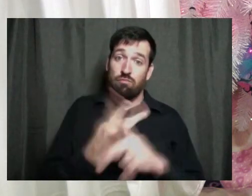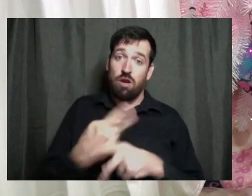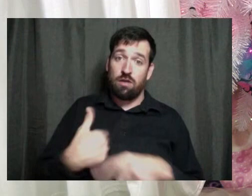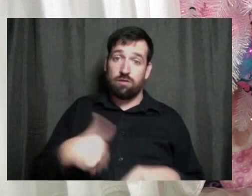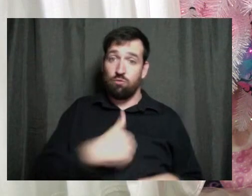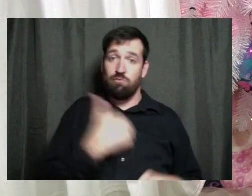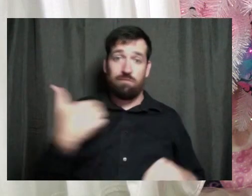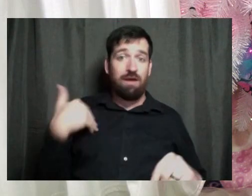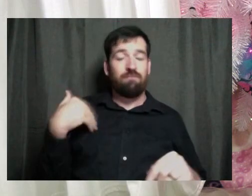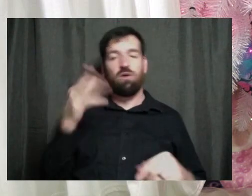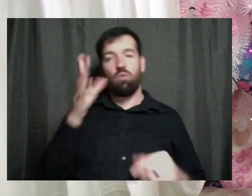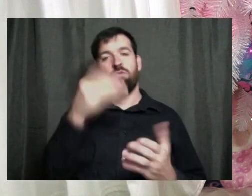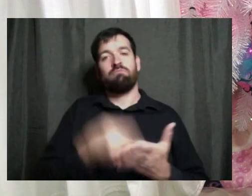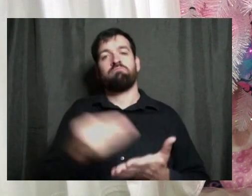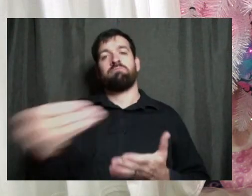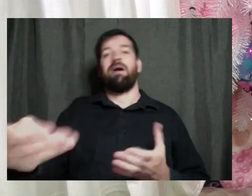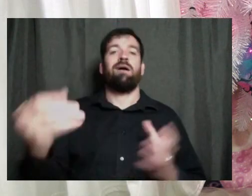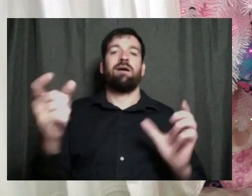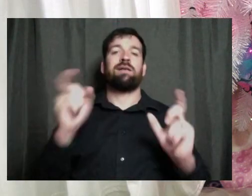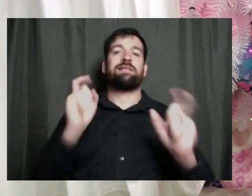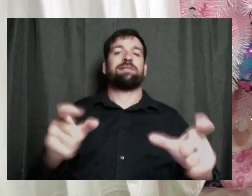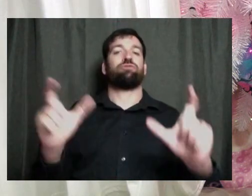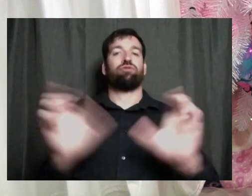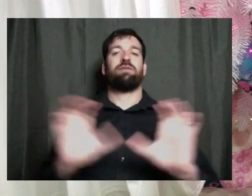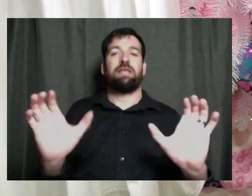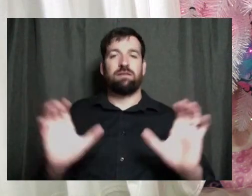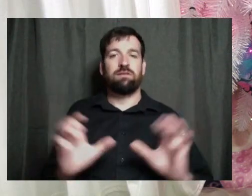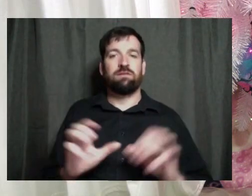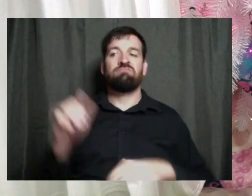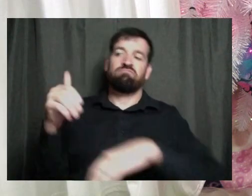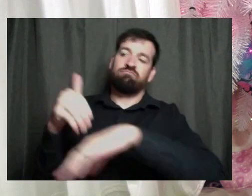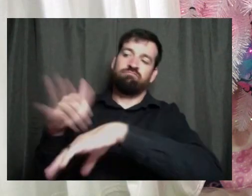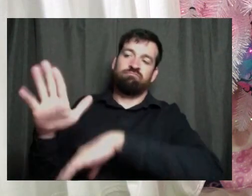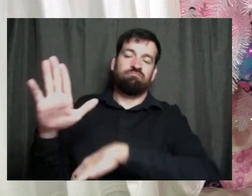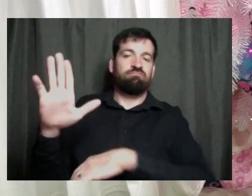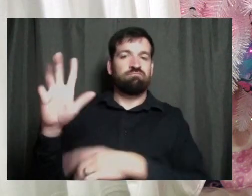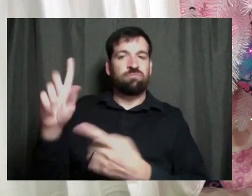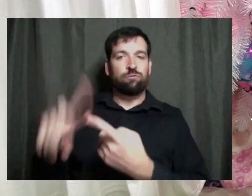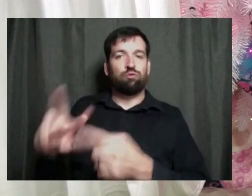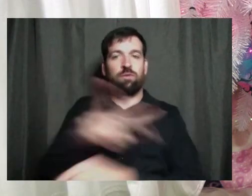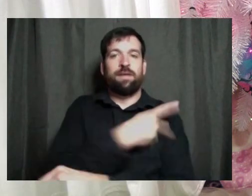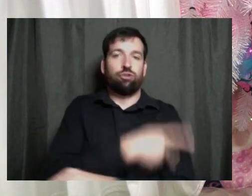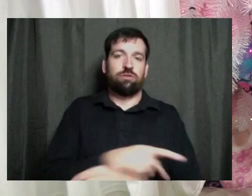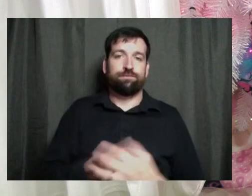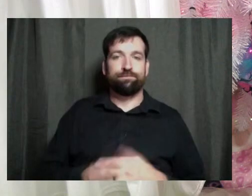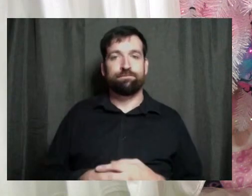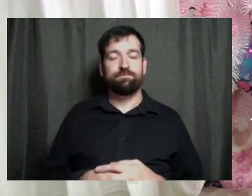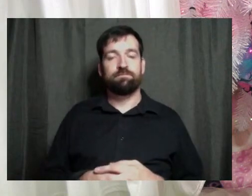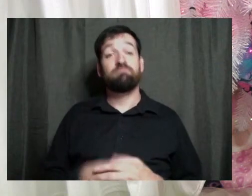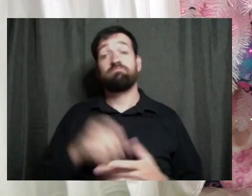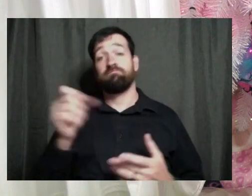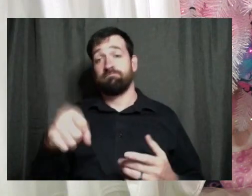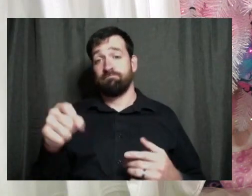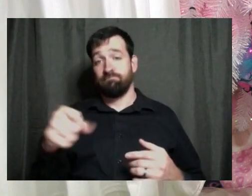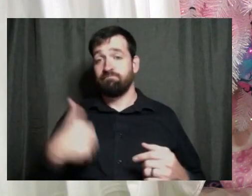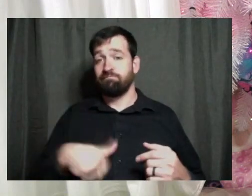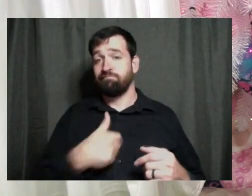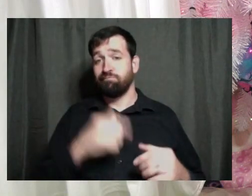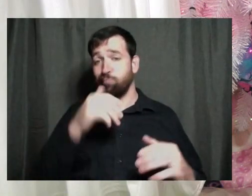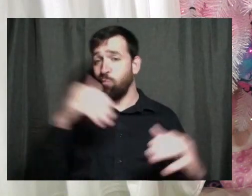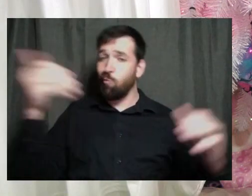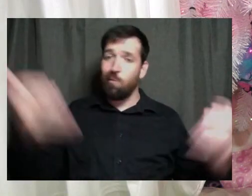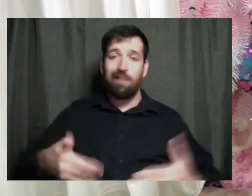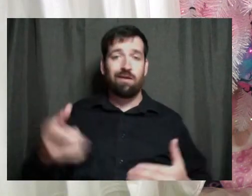buy a gift certificate and send it to that patient. And so, yes, we do welcome those shoppers